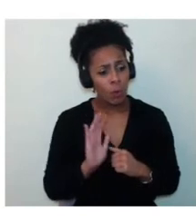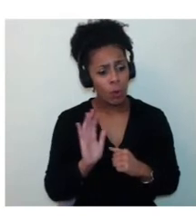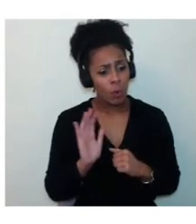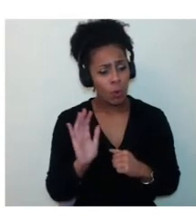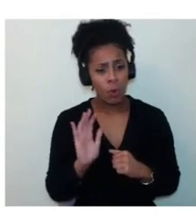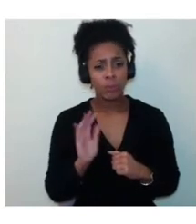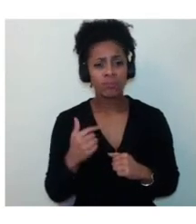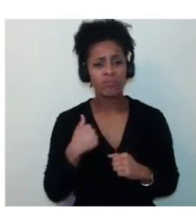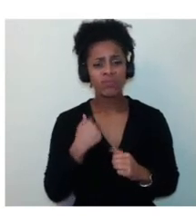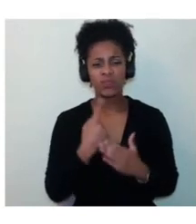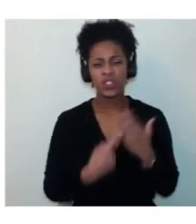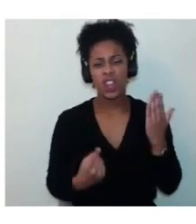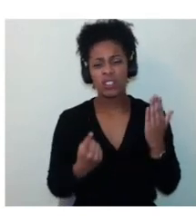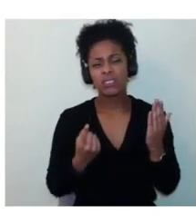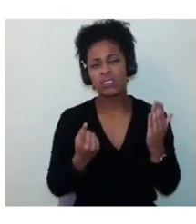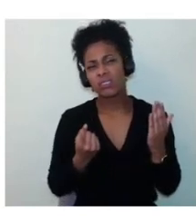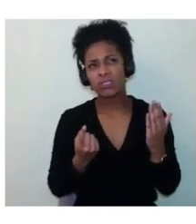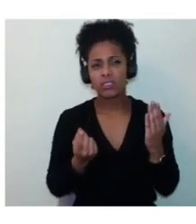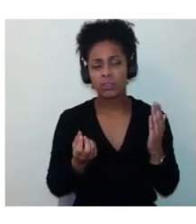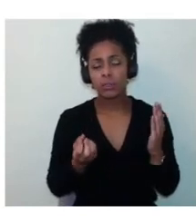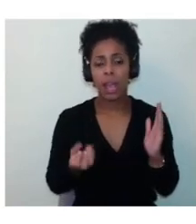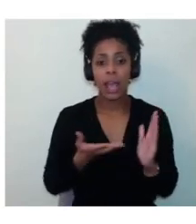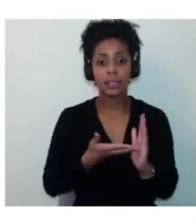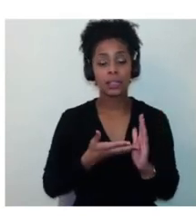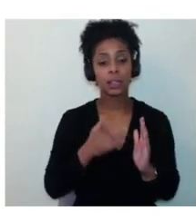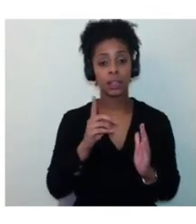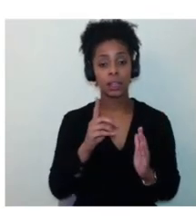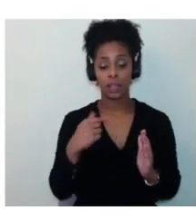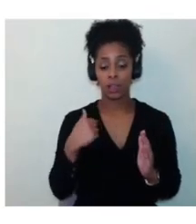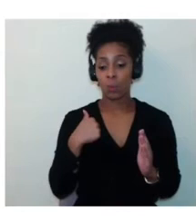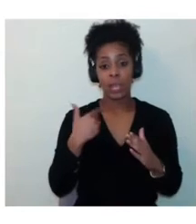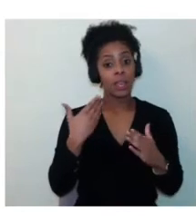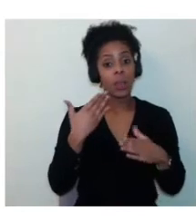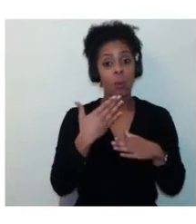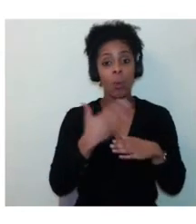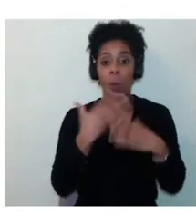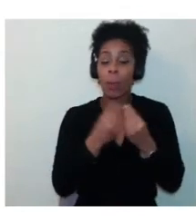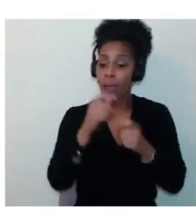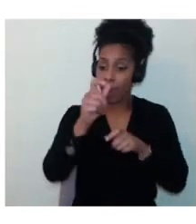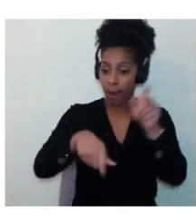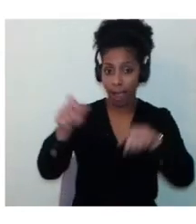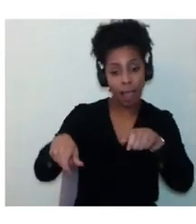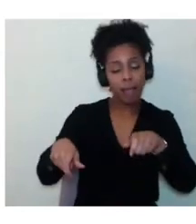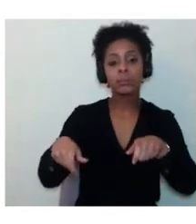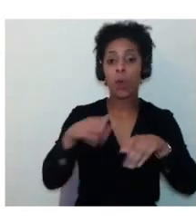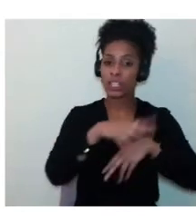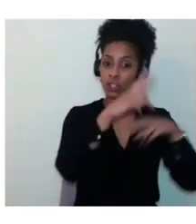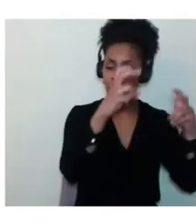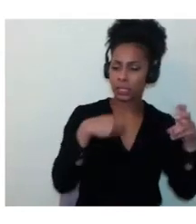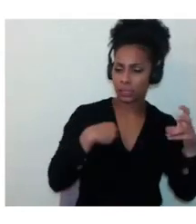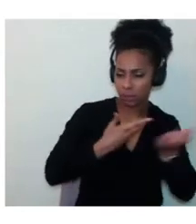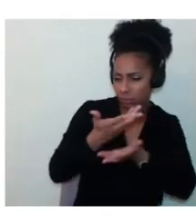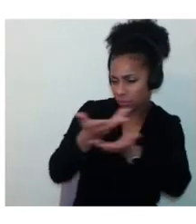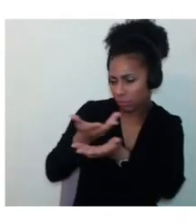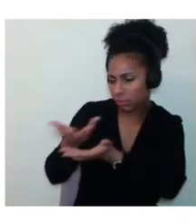that when we work with clients on these topics, we touch many more people inside the organisation, and I think that really helps